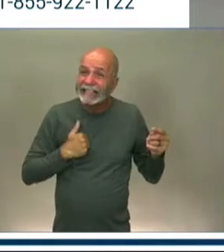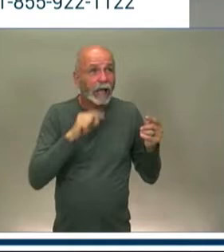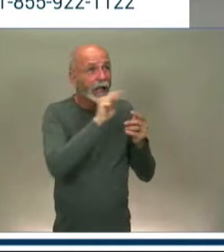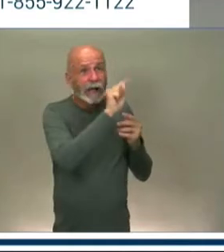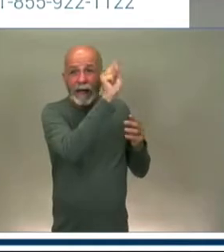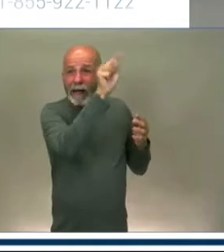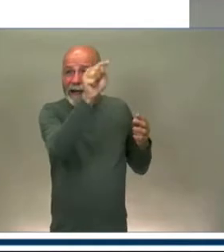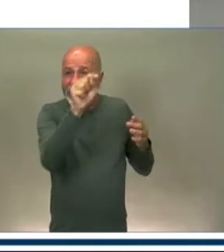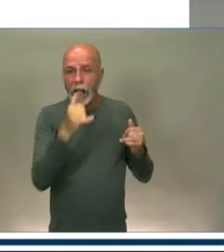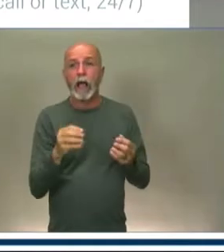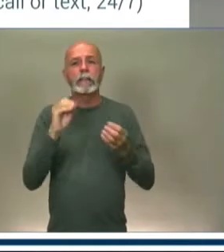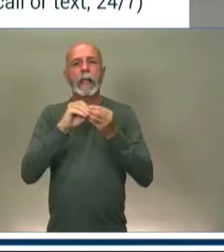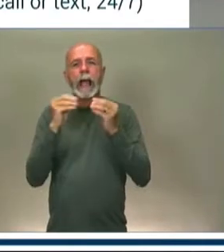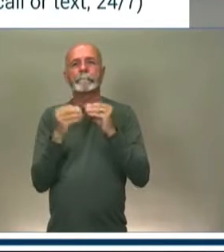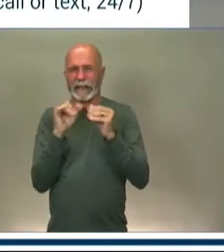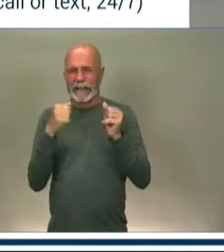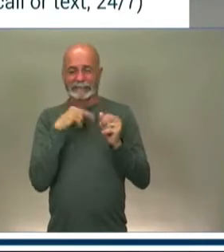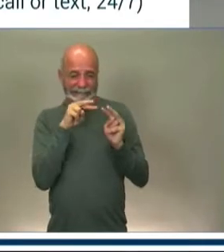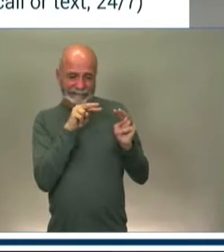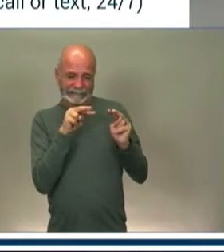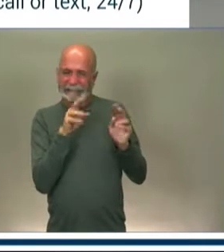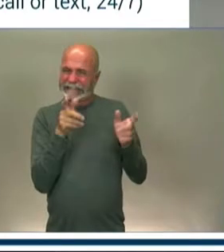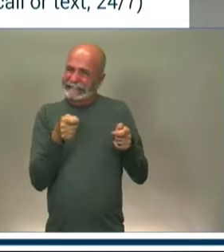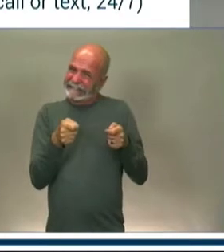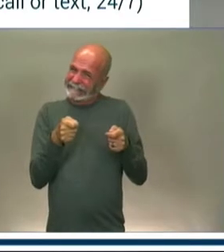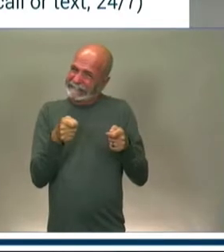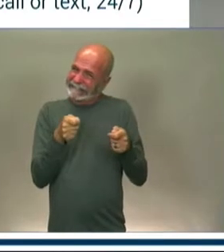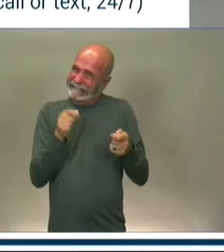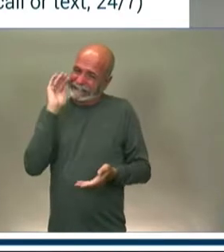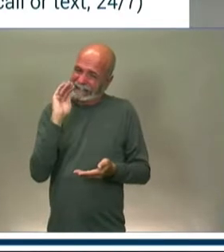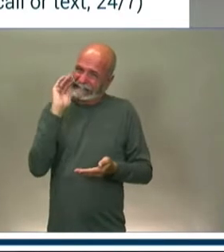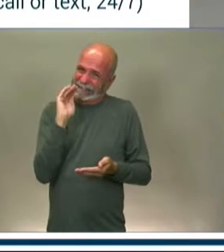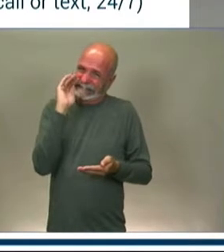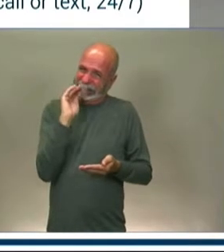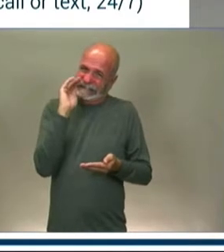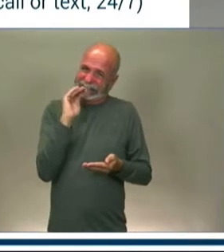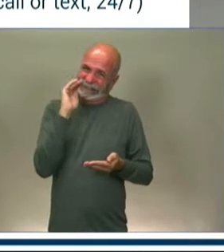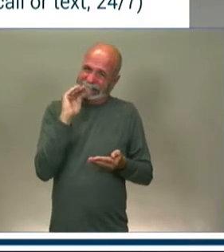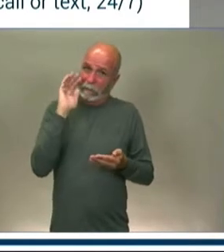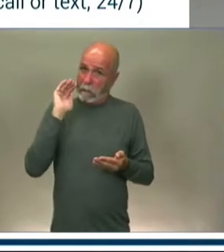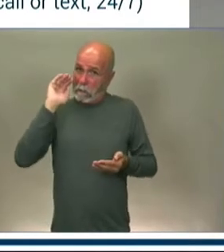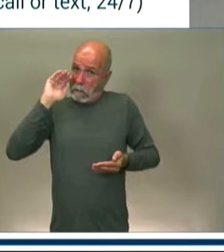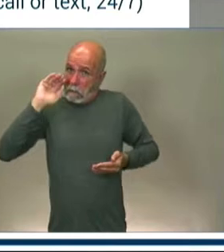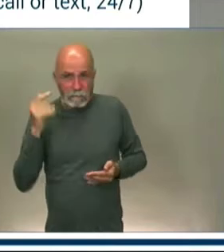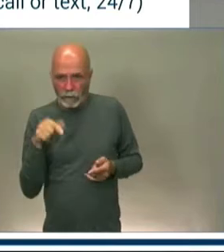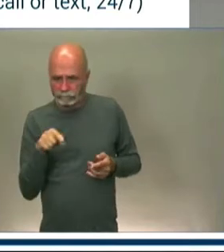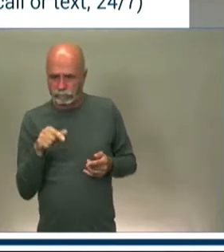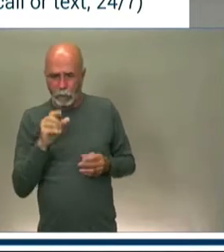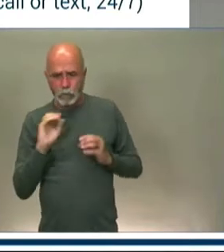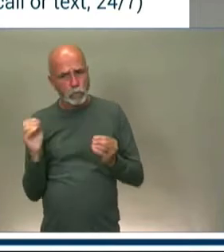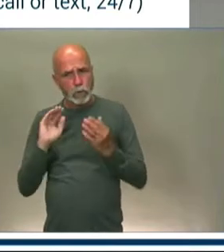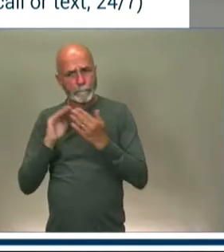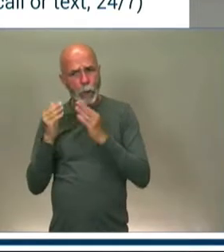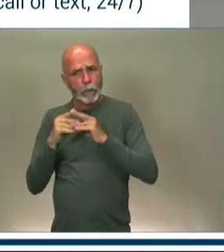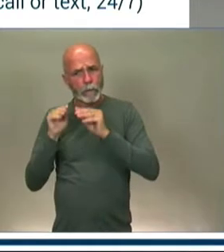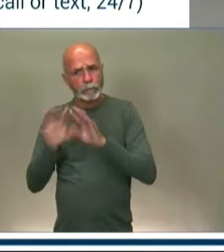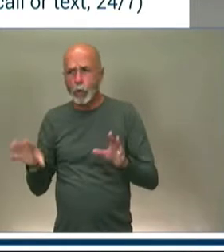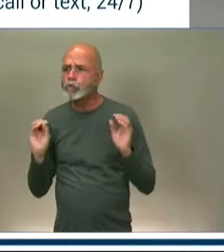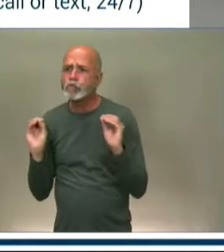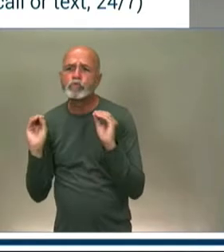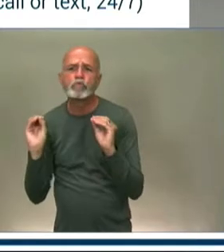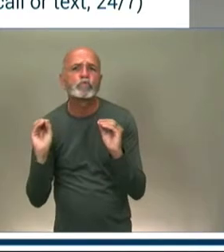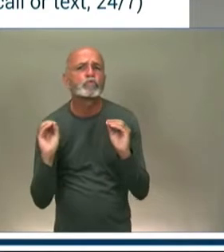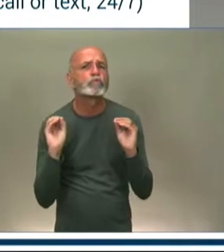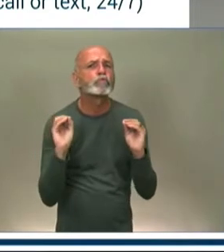are manageable. There's no sign of community spread, and most of our cases are related to travel or